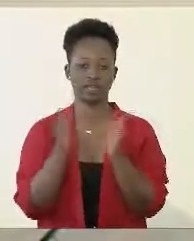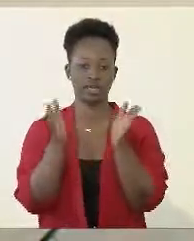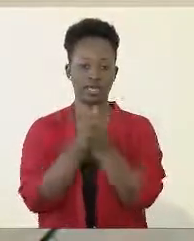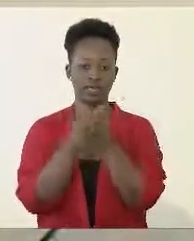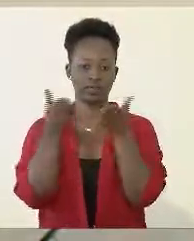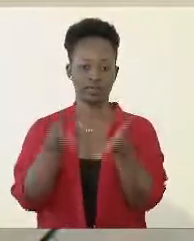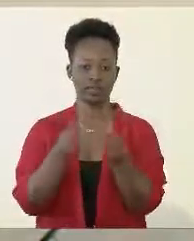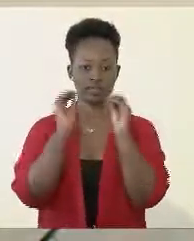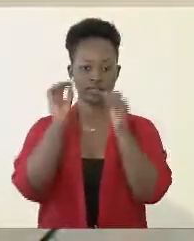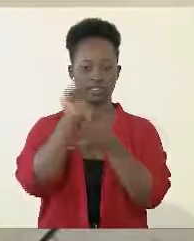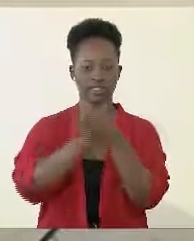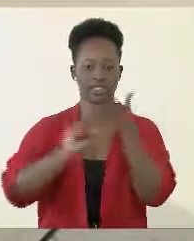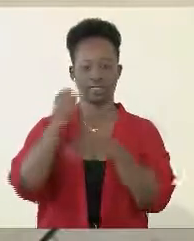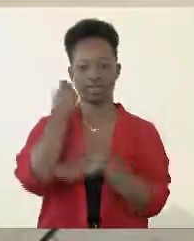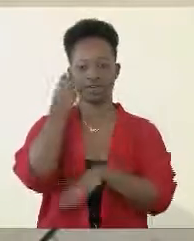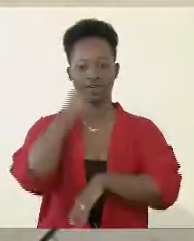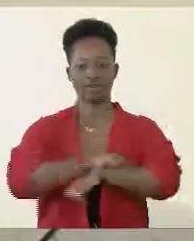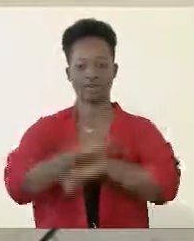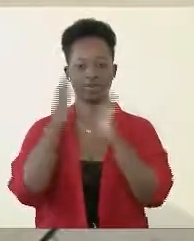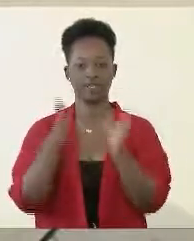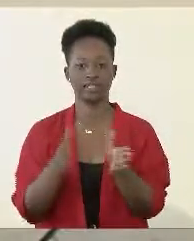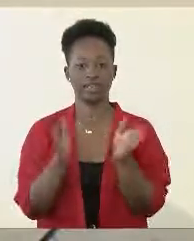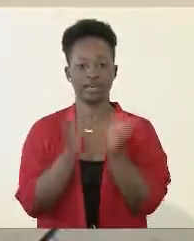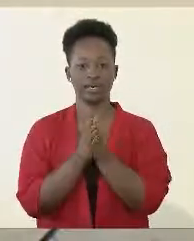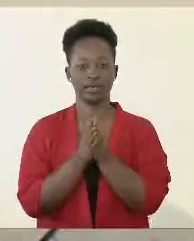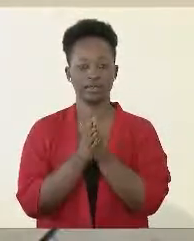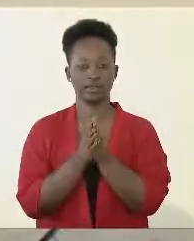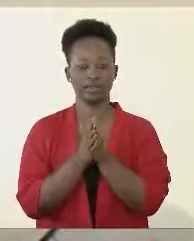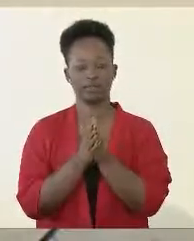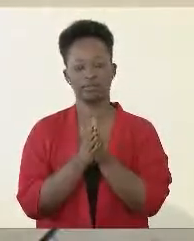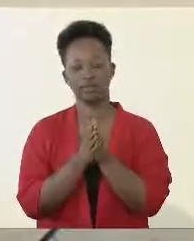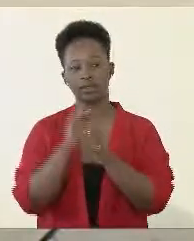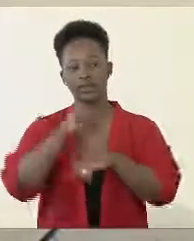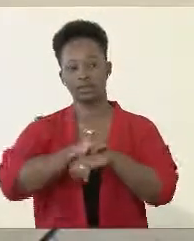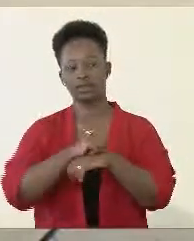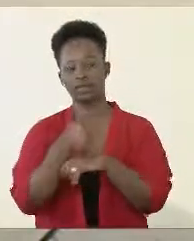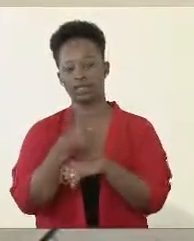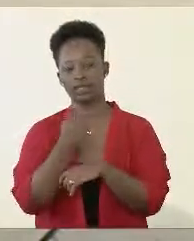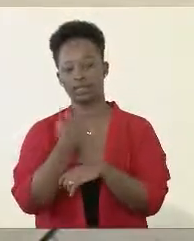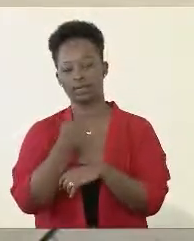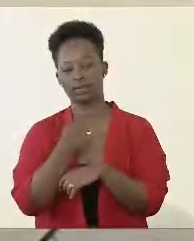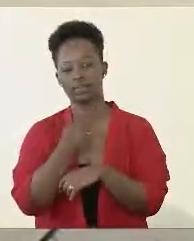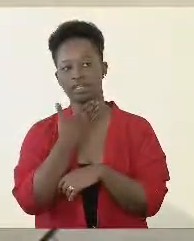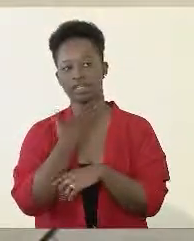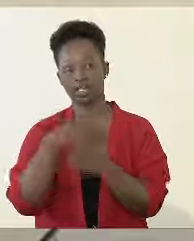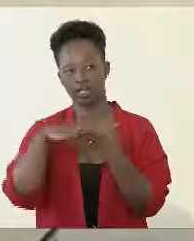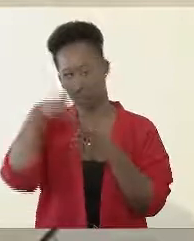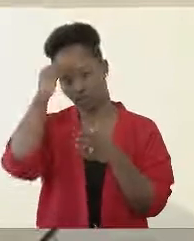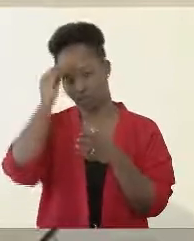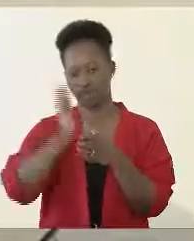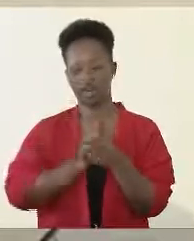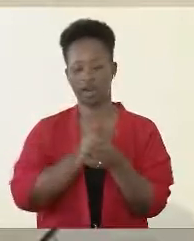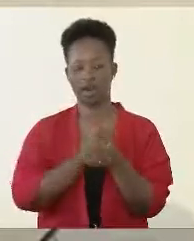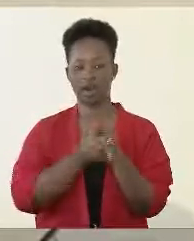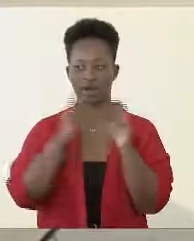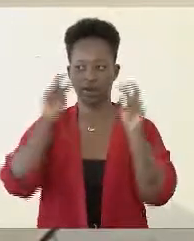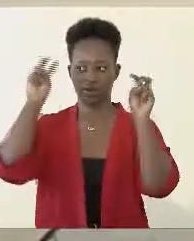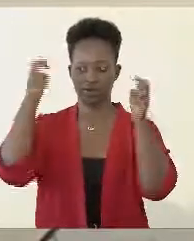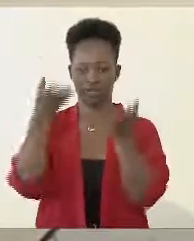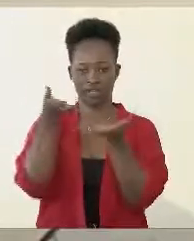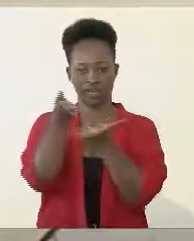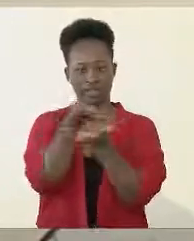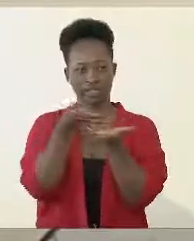5 students, and I want us to look at our unit assessment. We are going